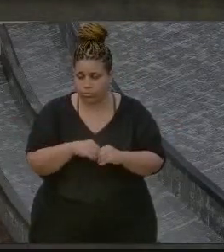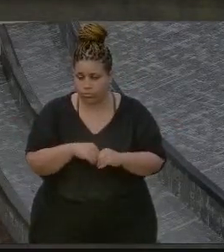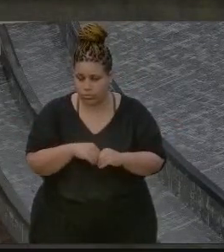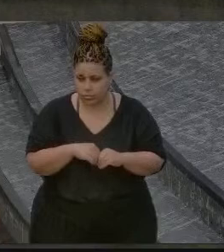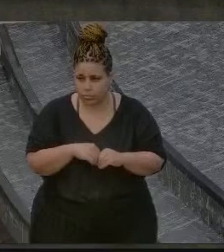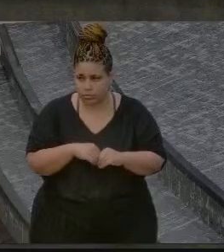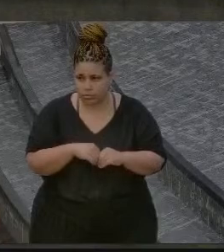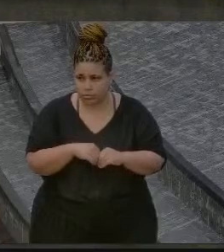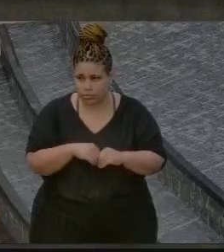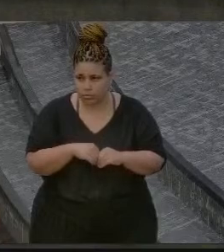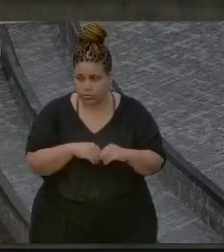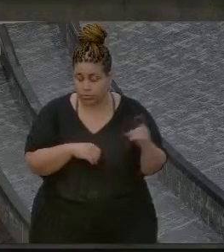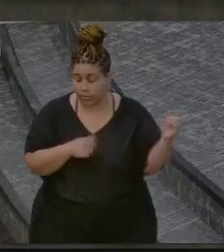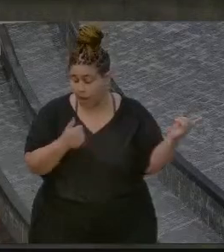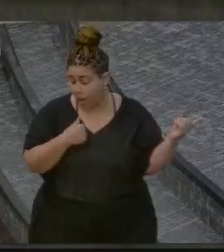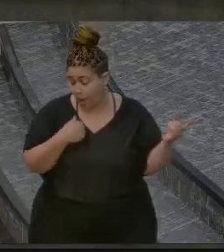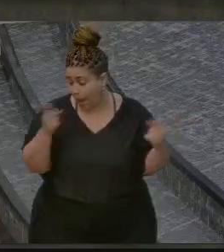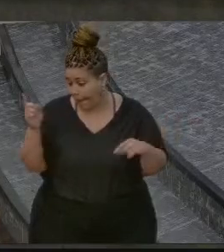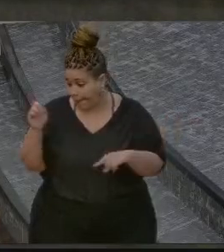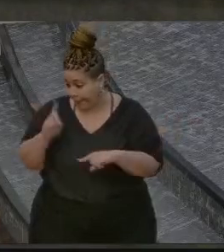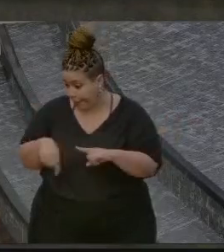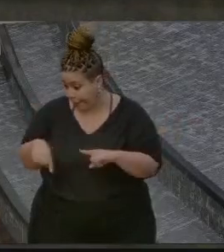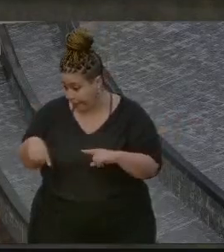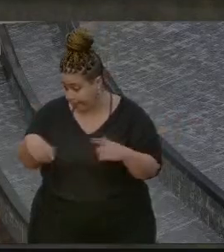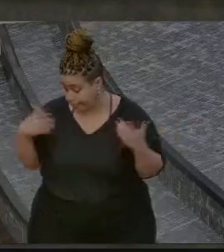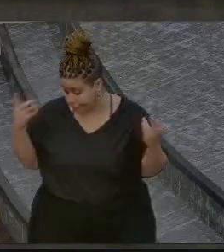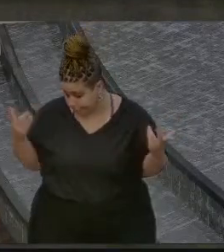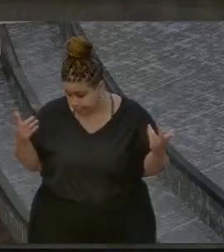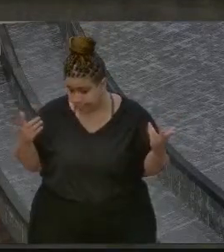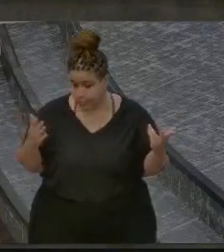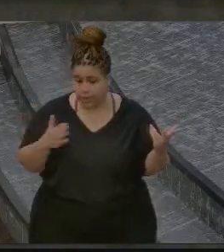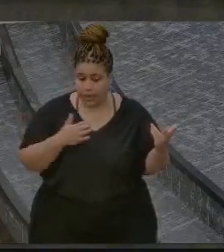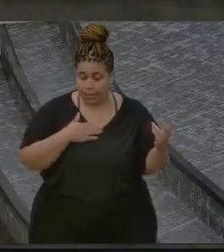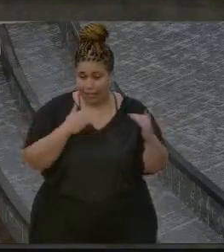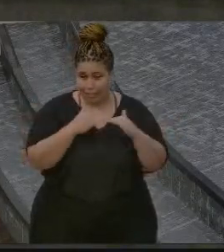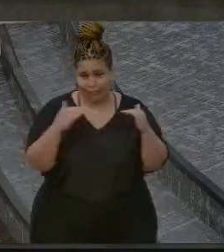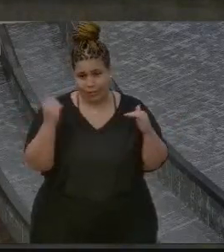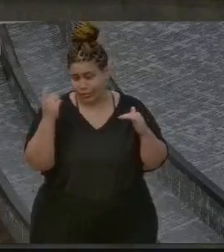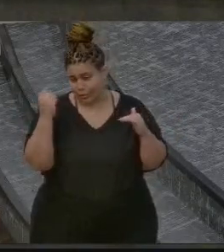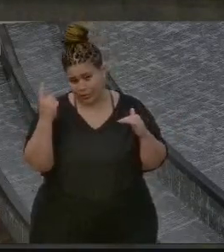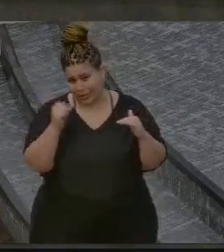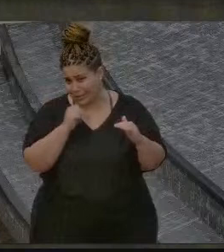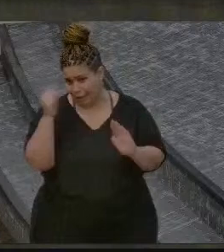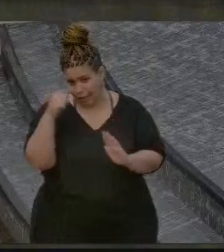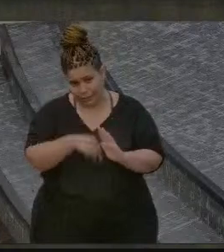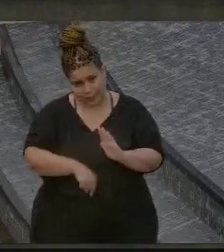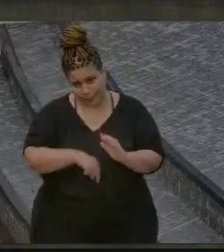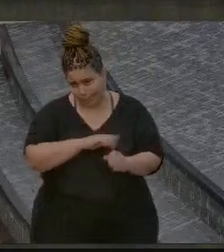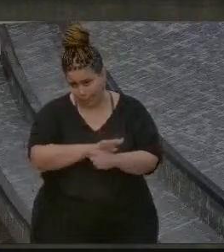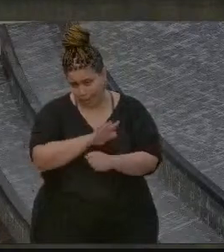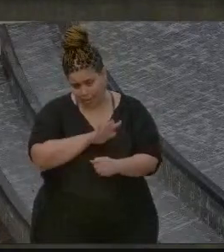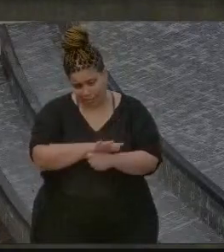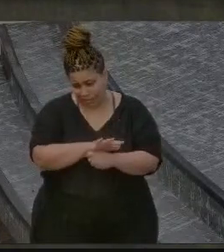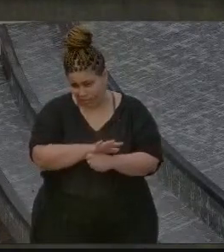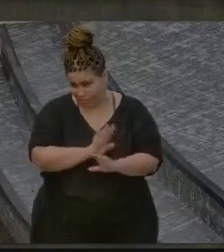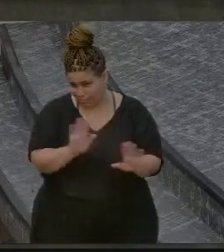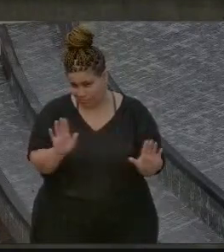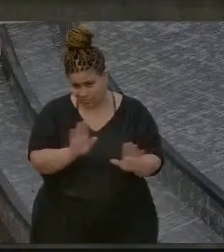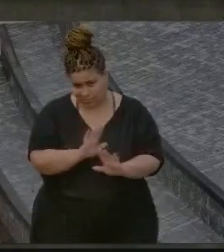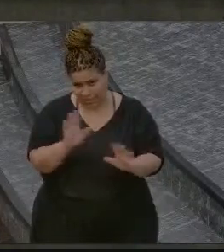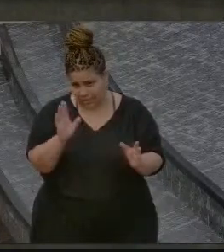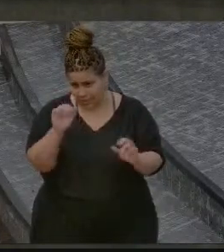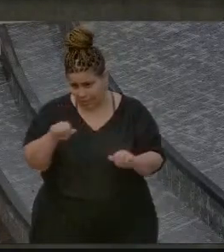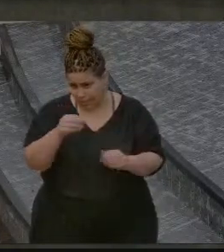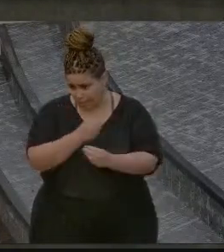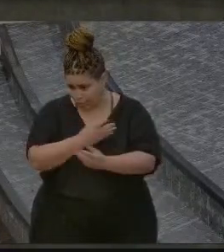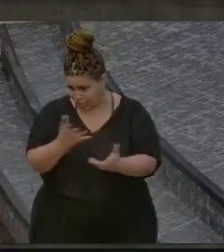I cannot, because my level of understanding is not deep enough to be able to share that with someone else, but